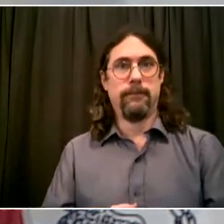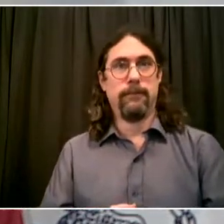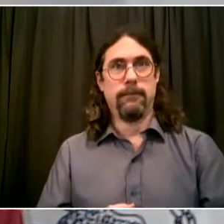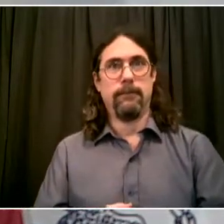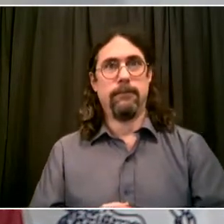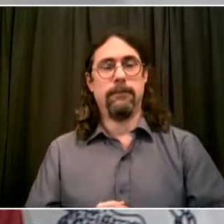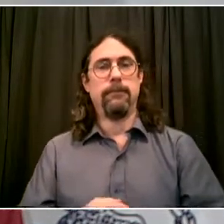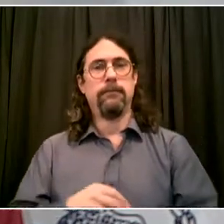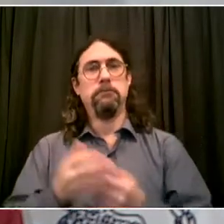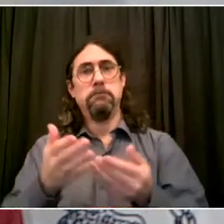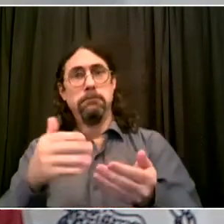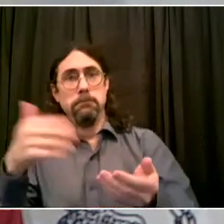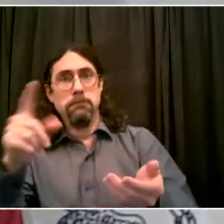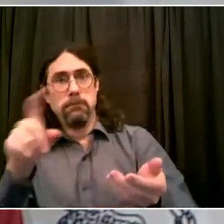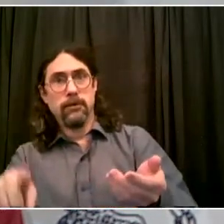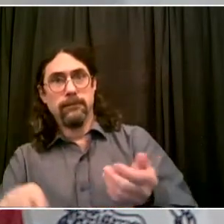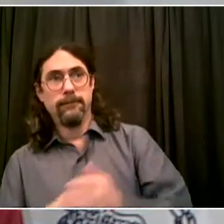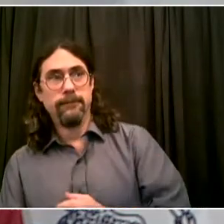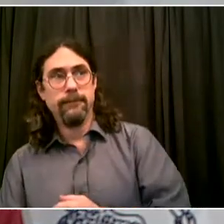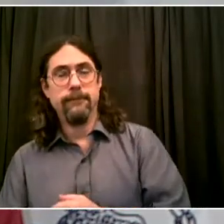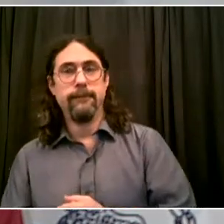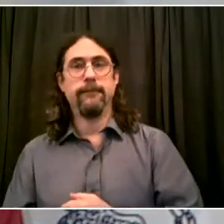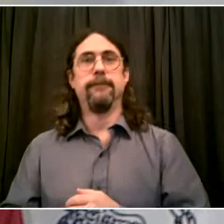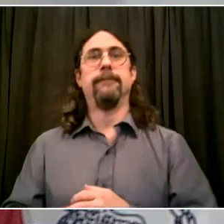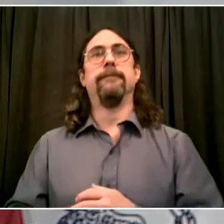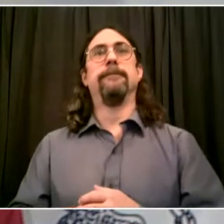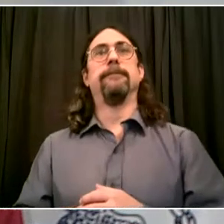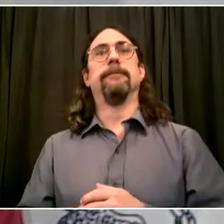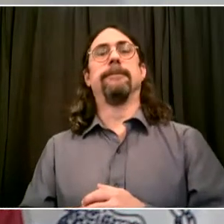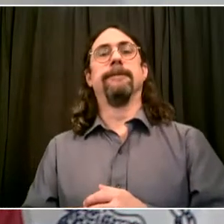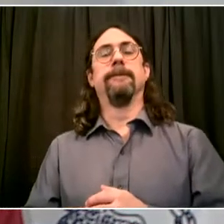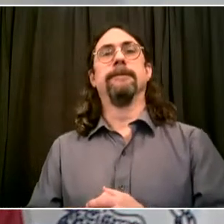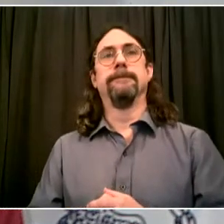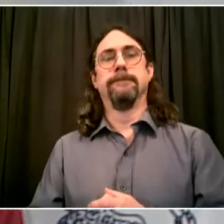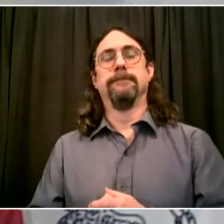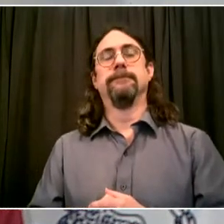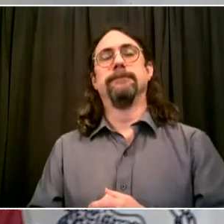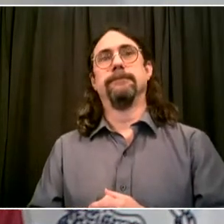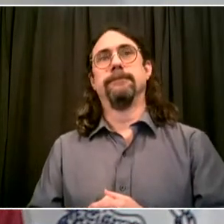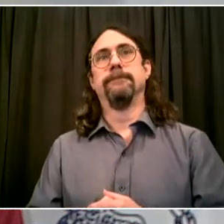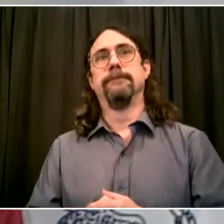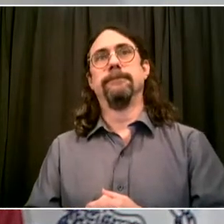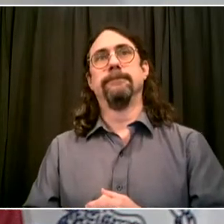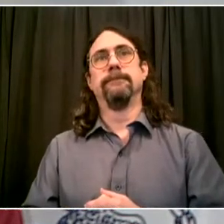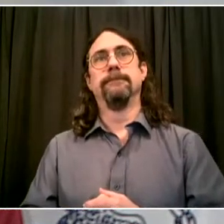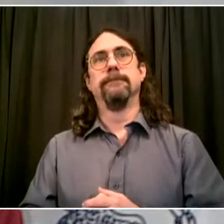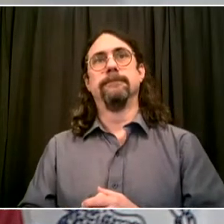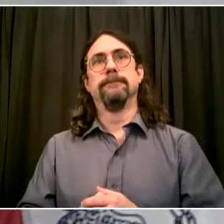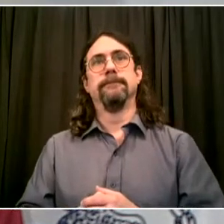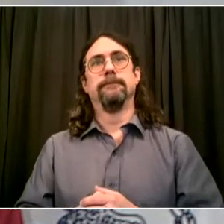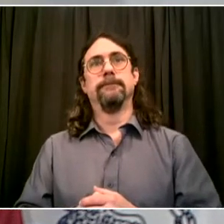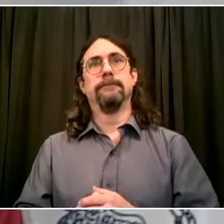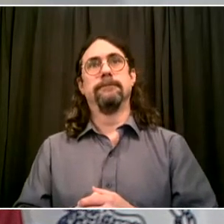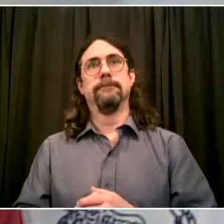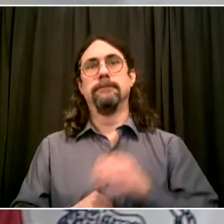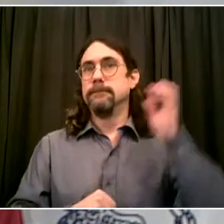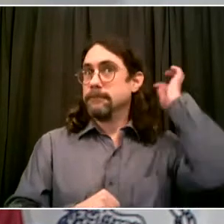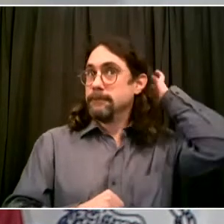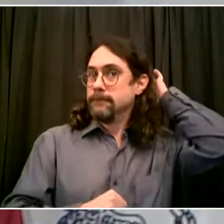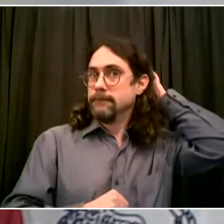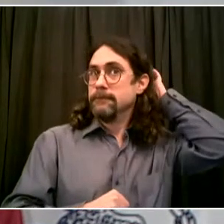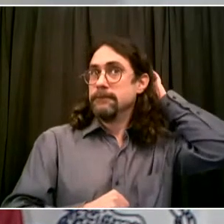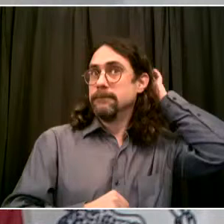Mr. Mayor. I know you've been asked about the people competing for your job that worked for you, but we don't know necessarily whether or not you're going